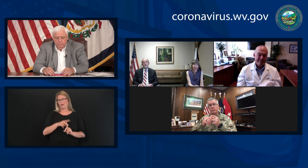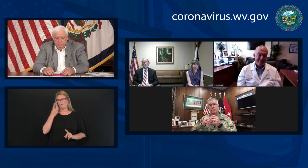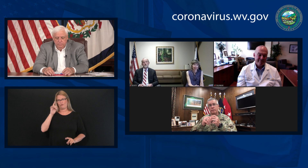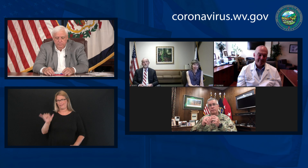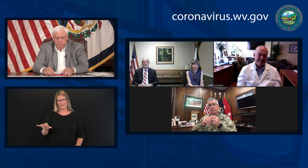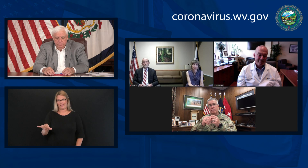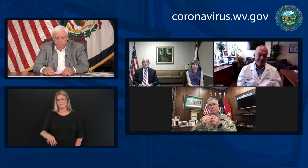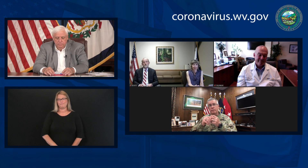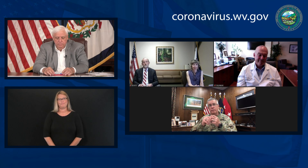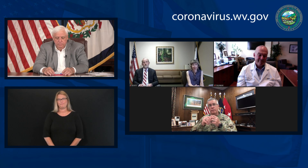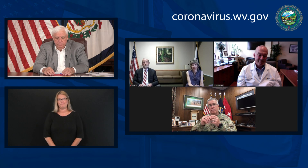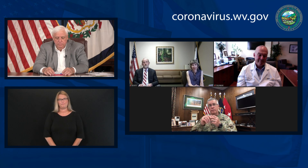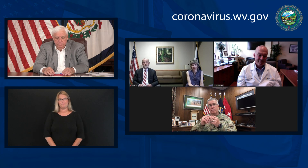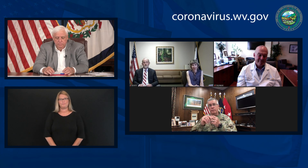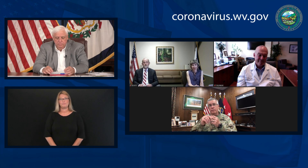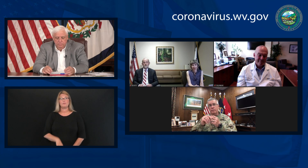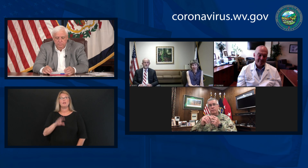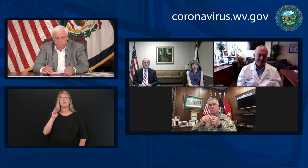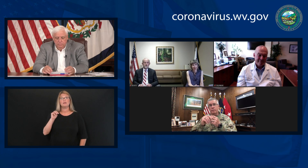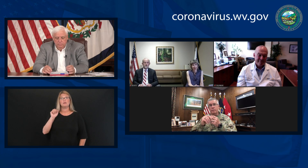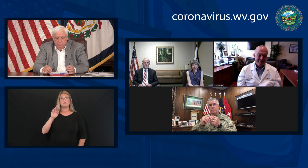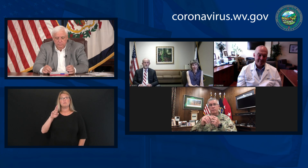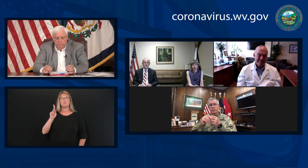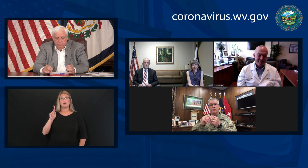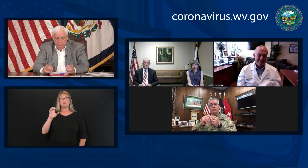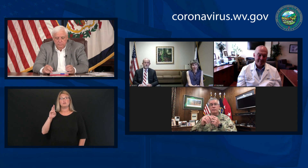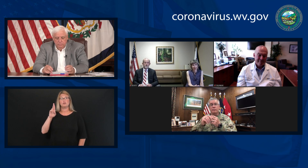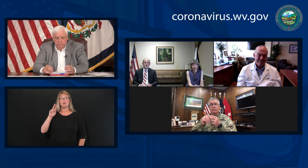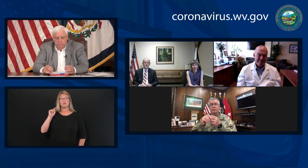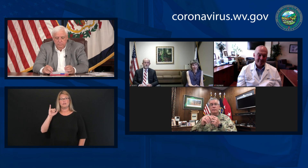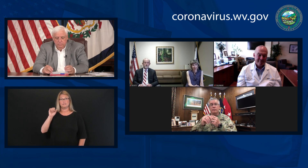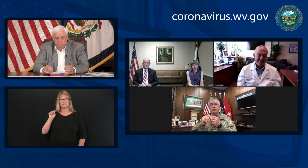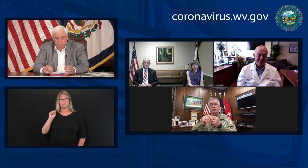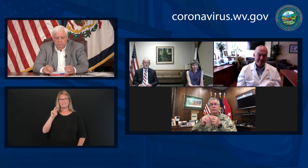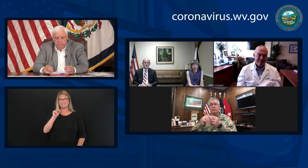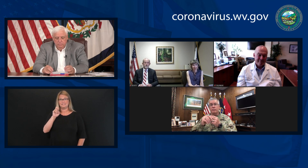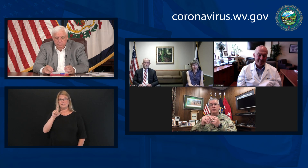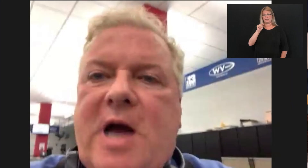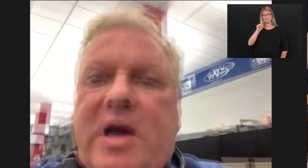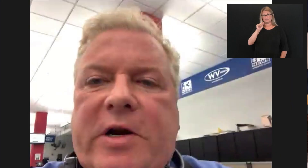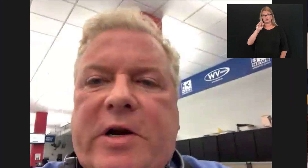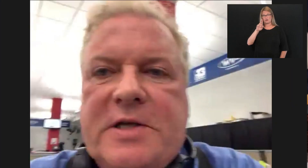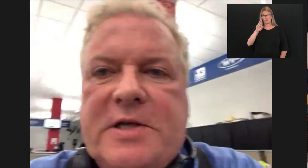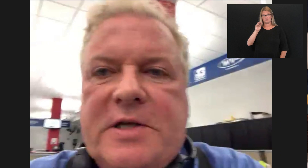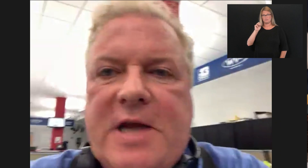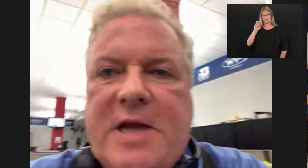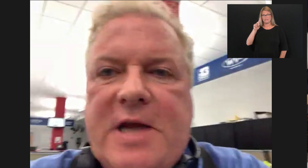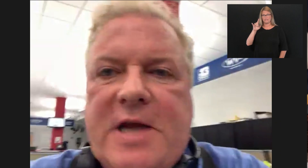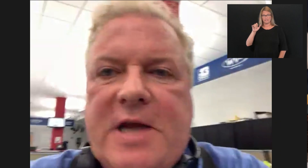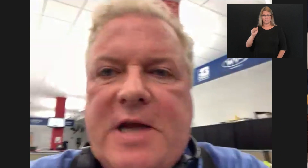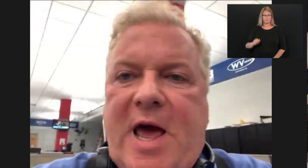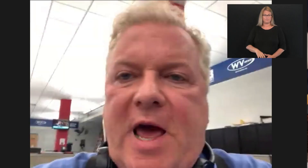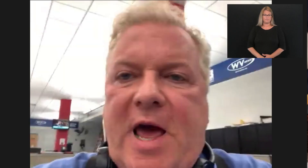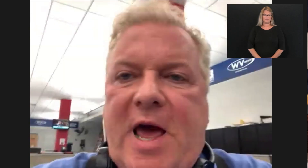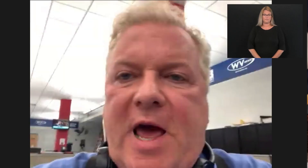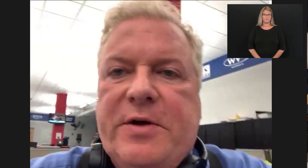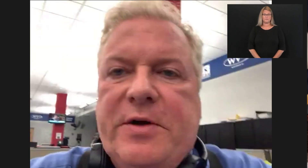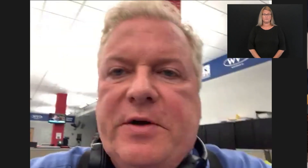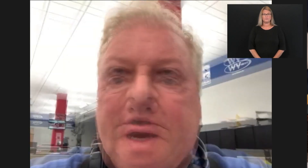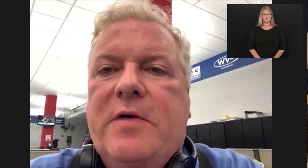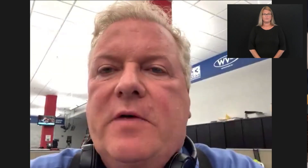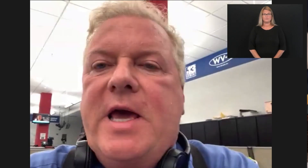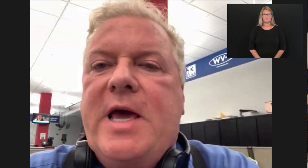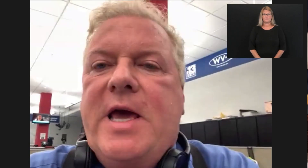All right, thank you, David. Next, we'll go to Mark Curtis with Nexstar Media. Governor and staff members, good afternoon. Good to see all of you